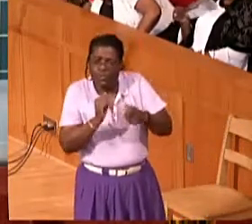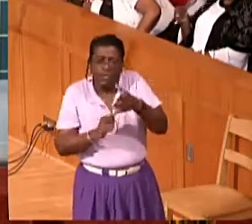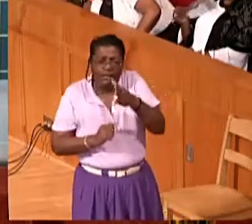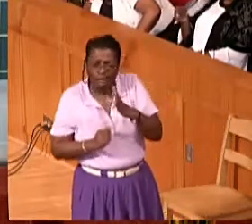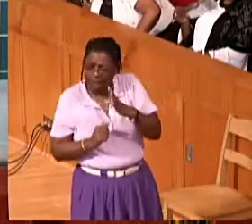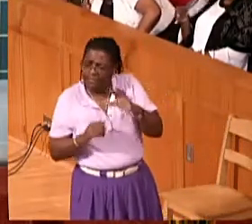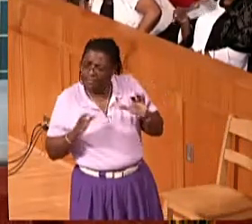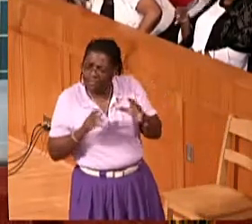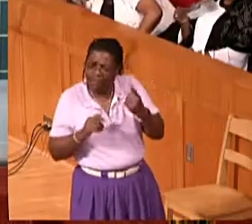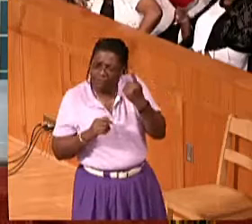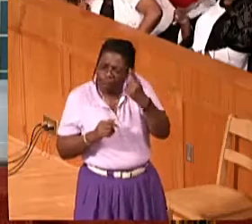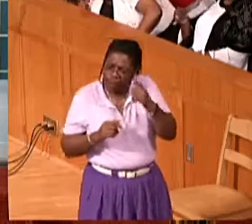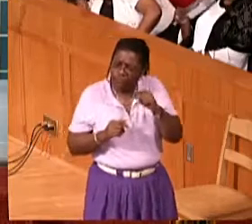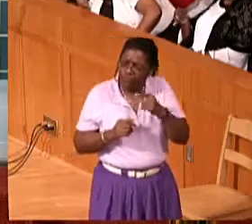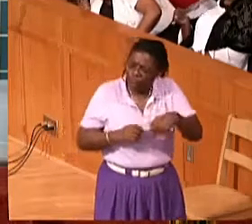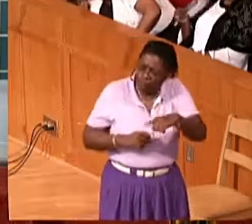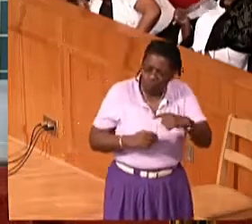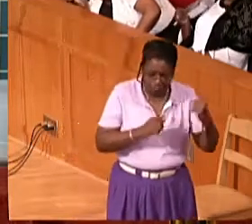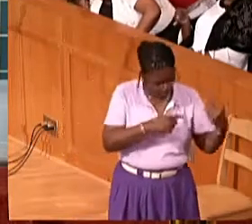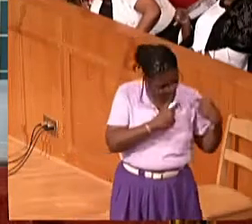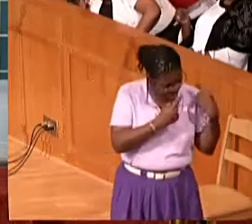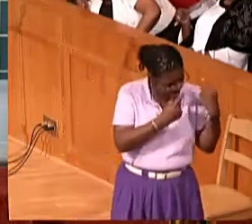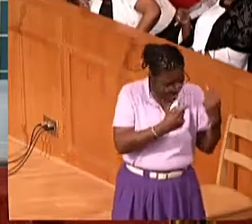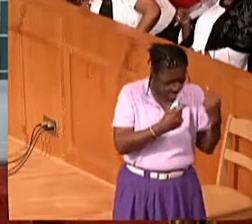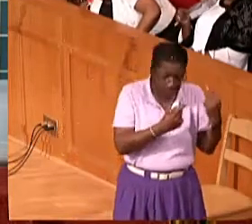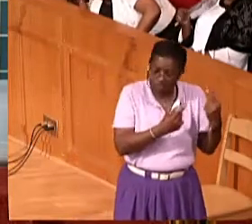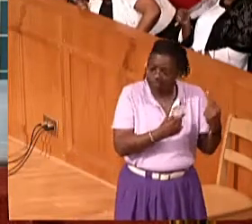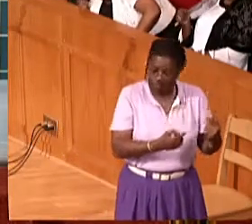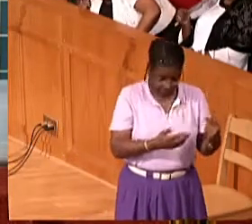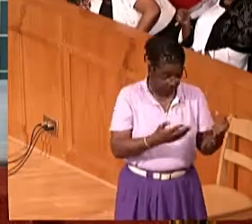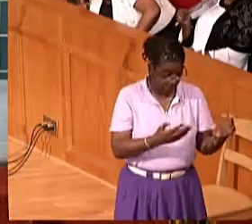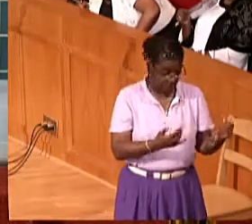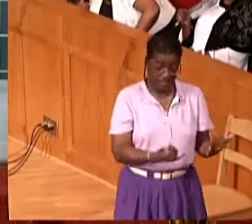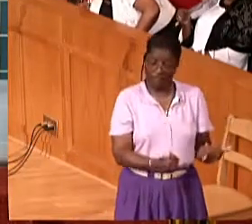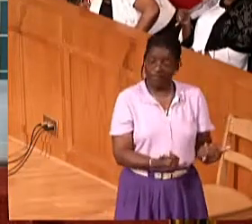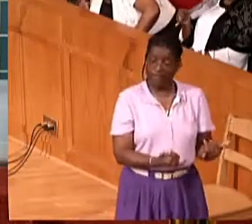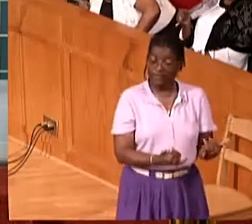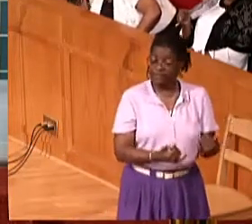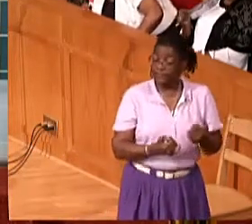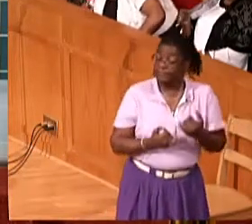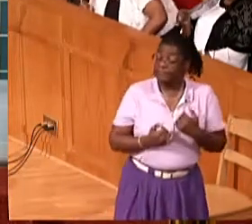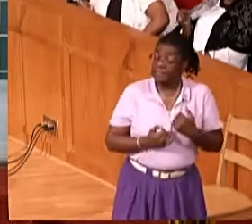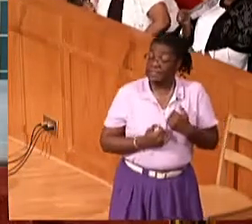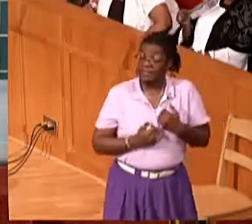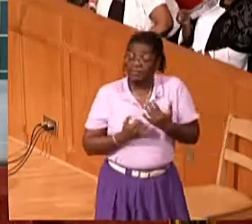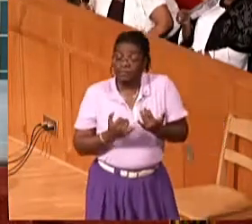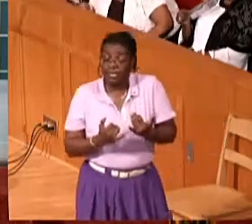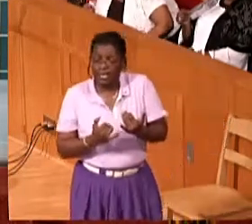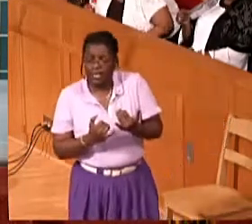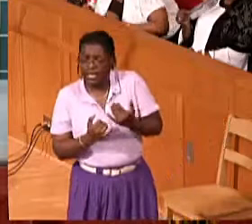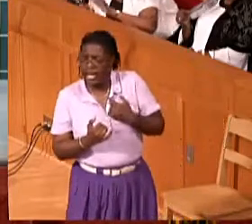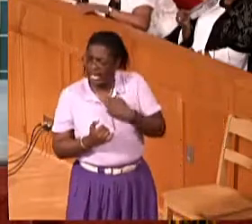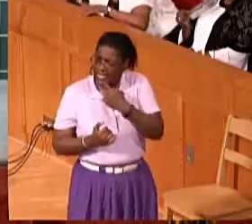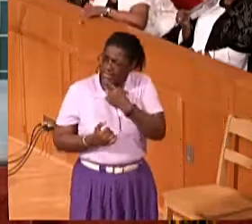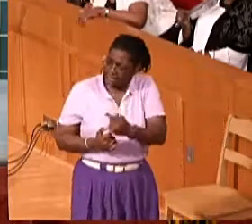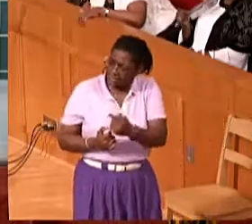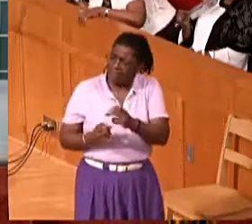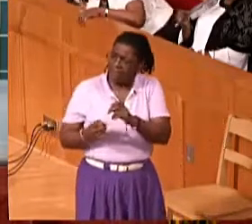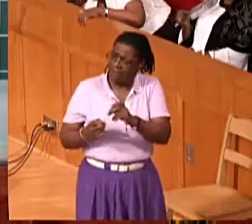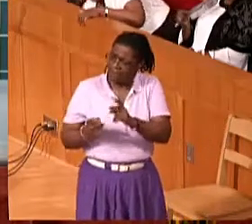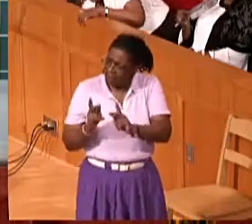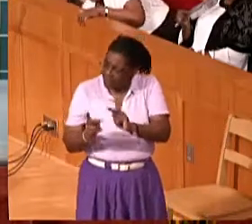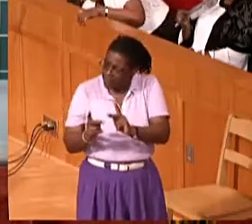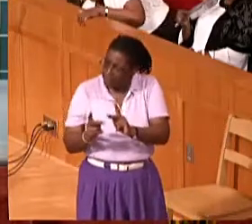how good God has been to me, I run quickly and tell somebody. Because people have